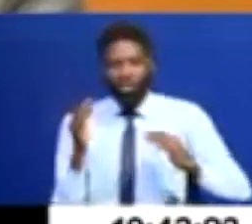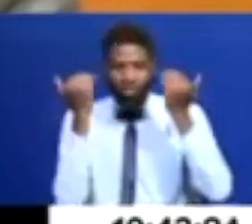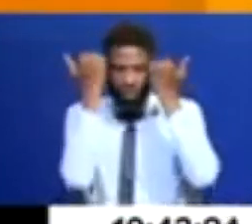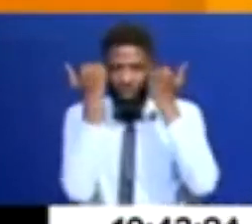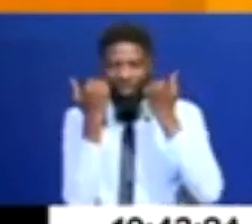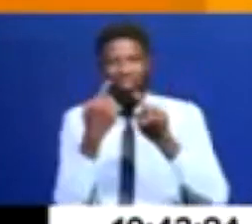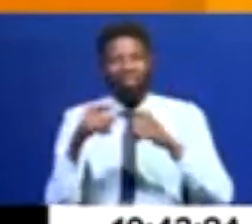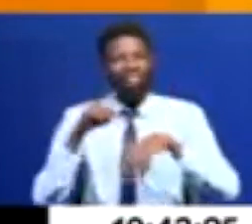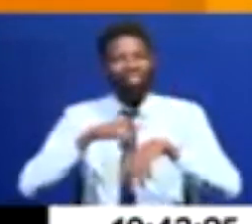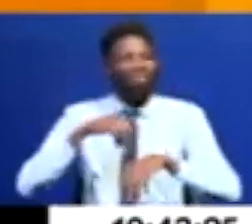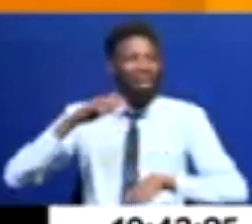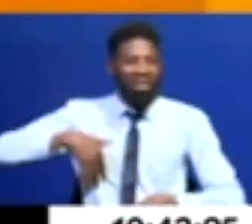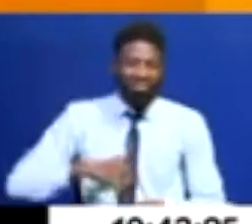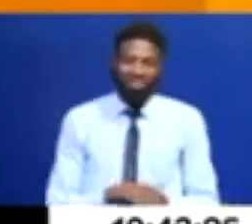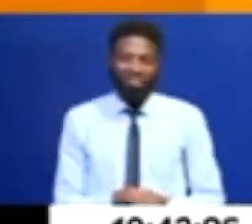in the in the past,